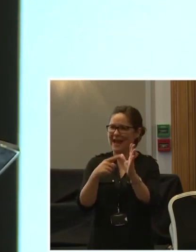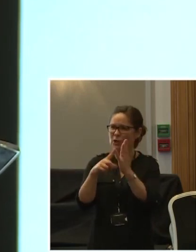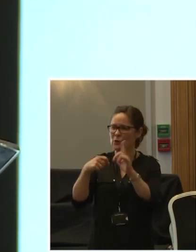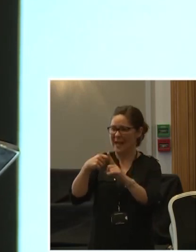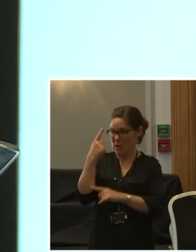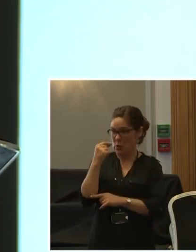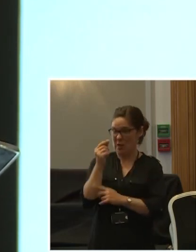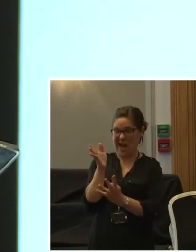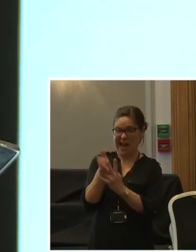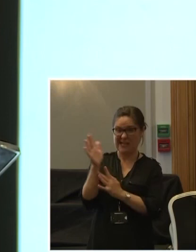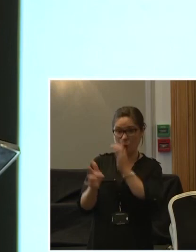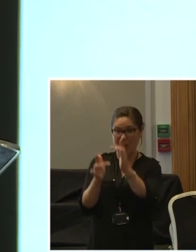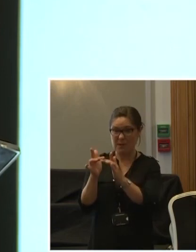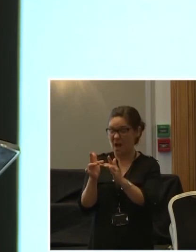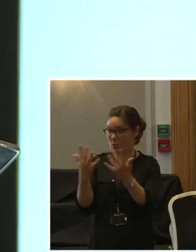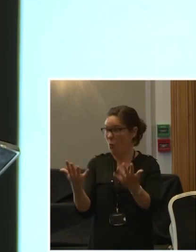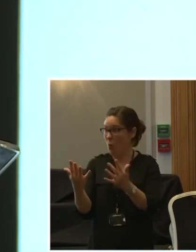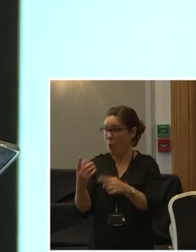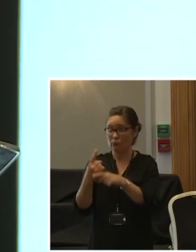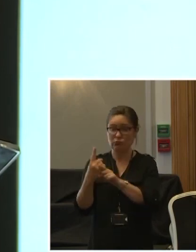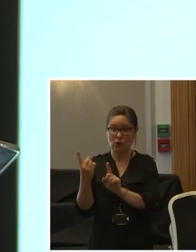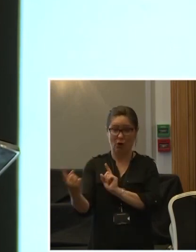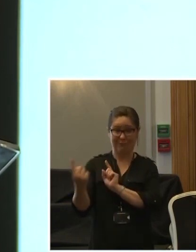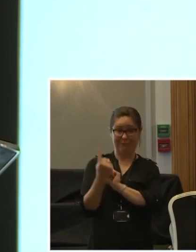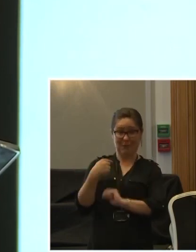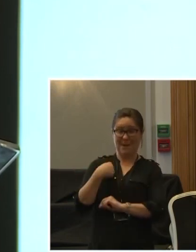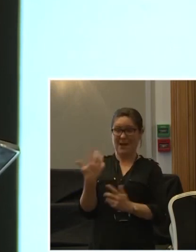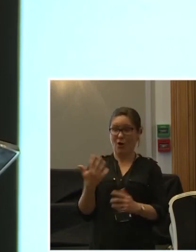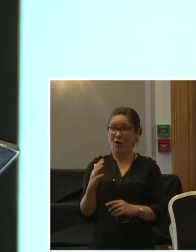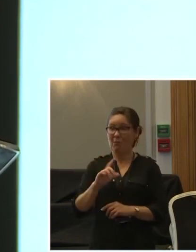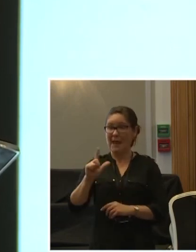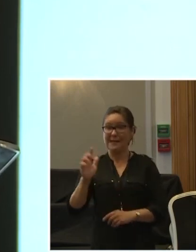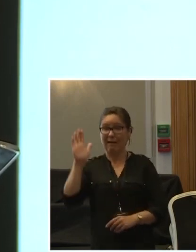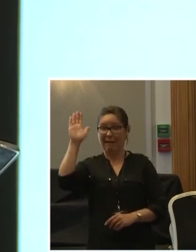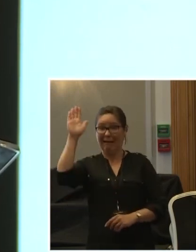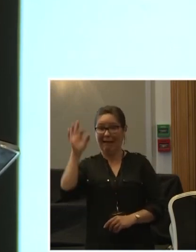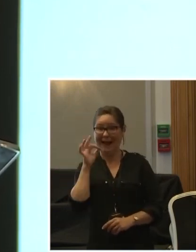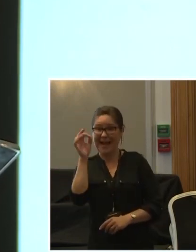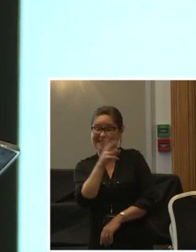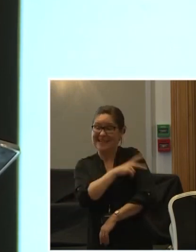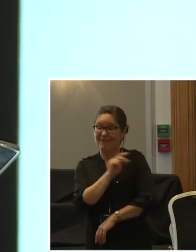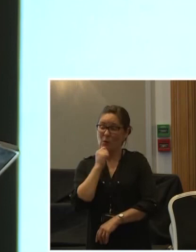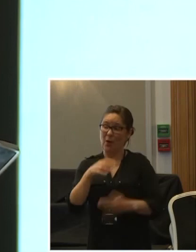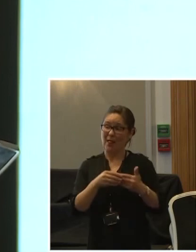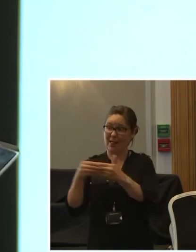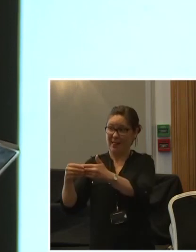everybody with the same jumpers as me, or if you just shout for a Retina UK member of staff, we will guide you right through that.